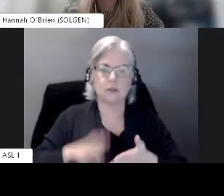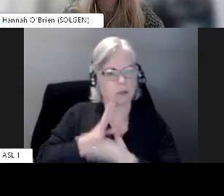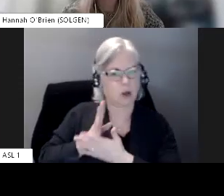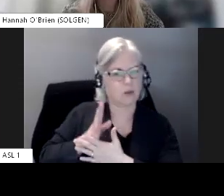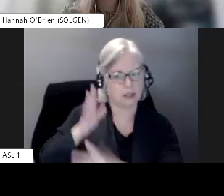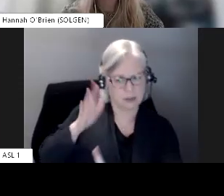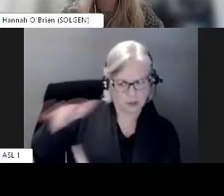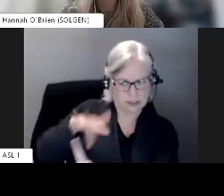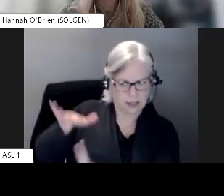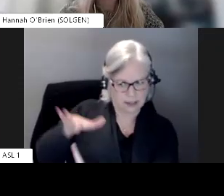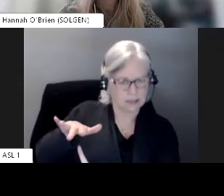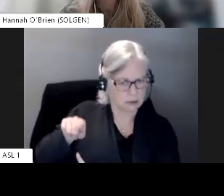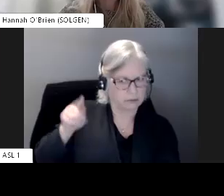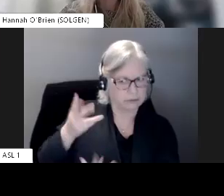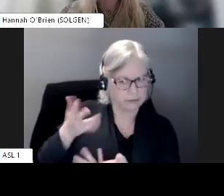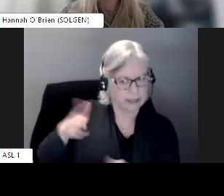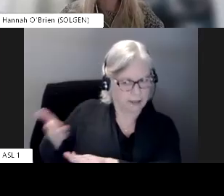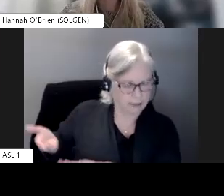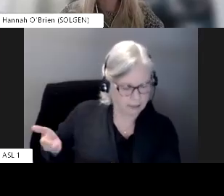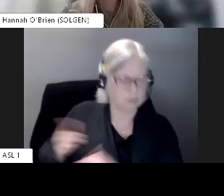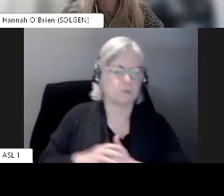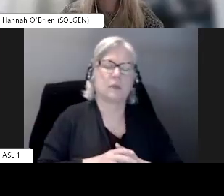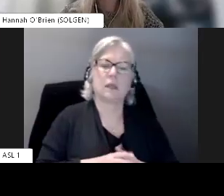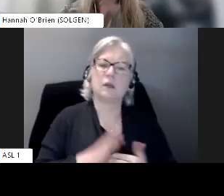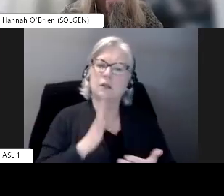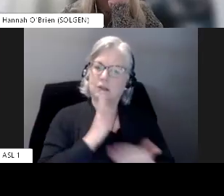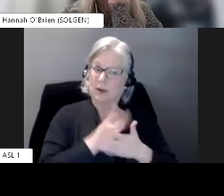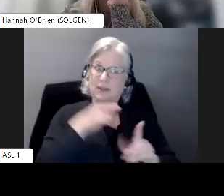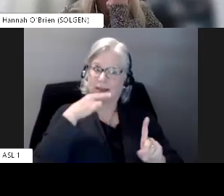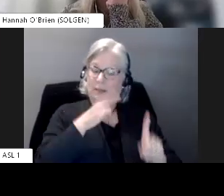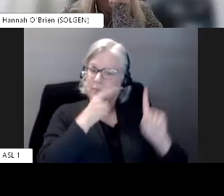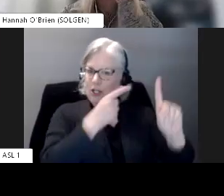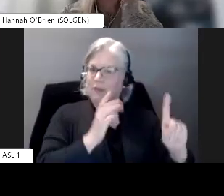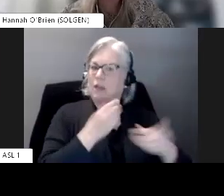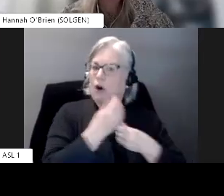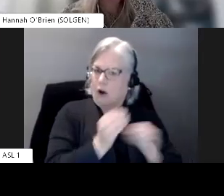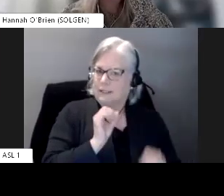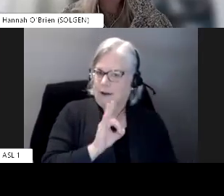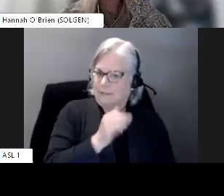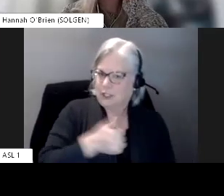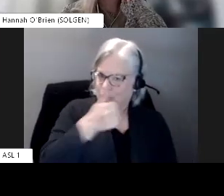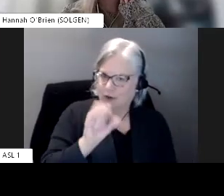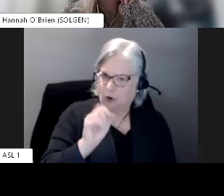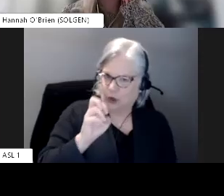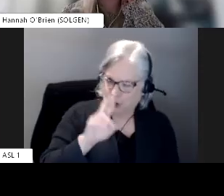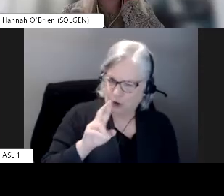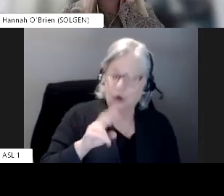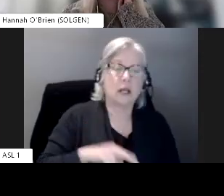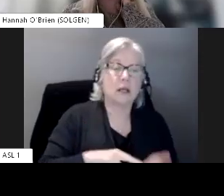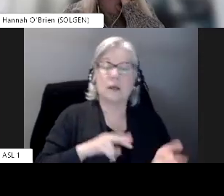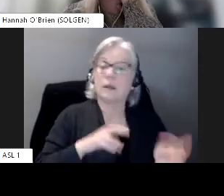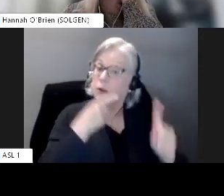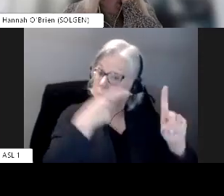a death. And it really speaks to the mission of the Office of the Chief Coroner, which is to ensure that no death of a community